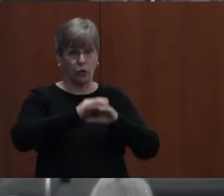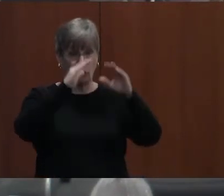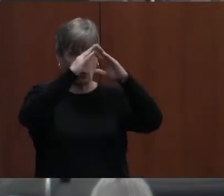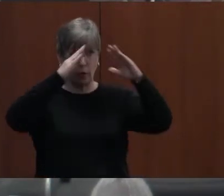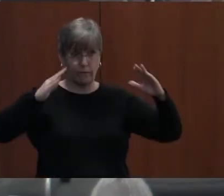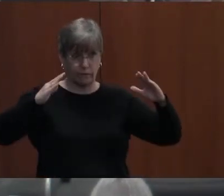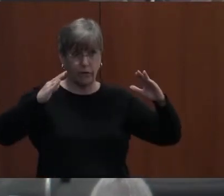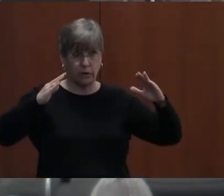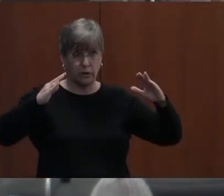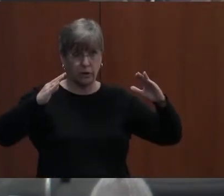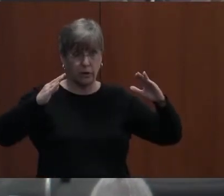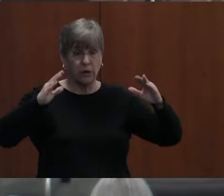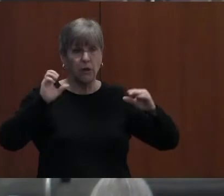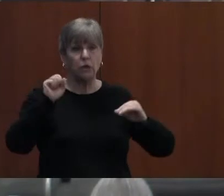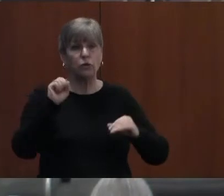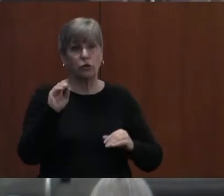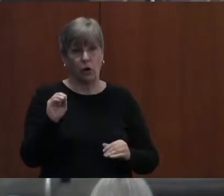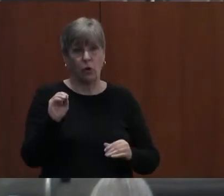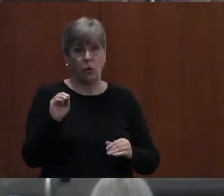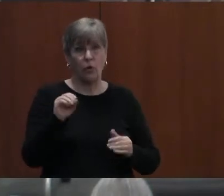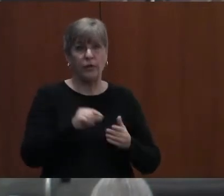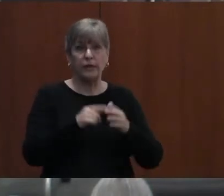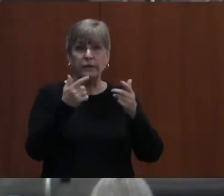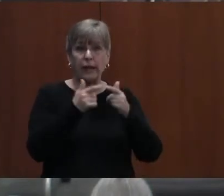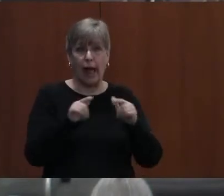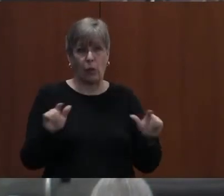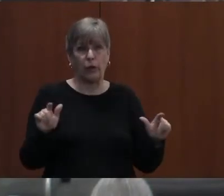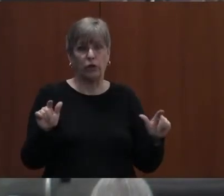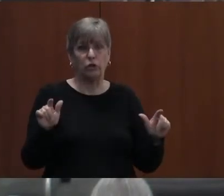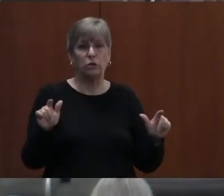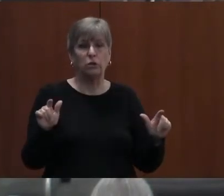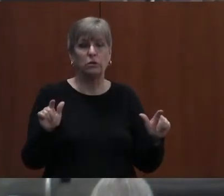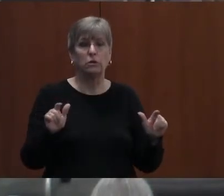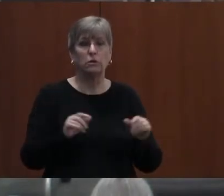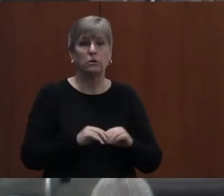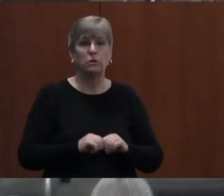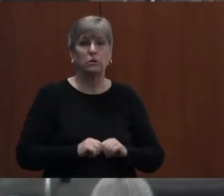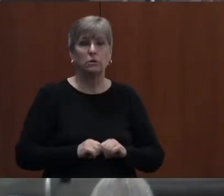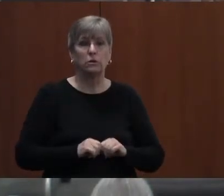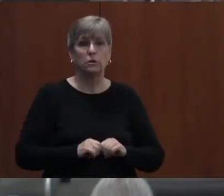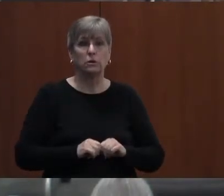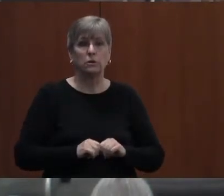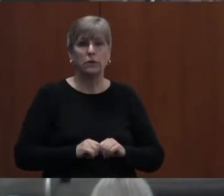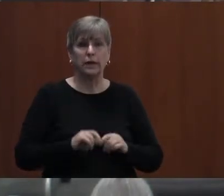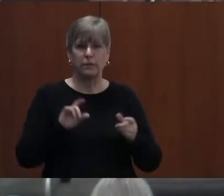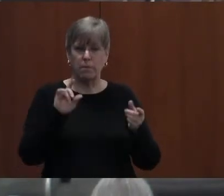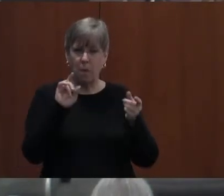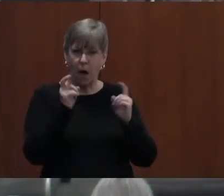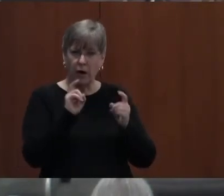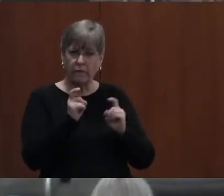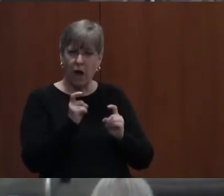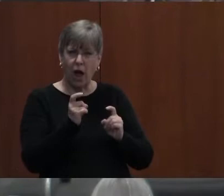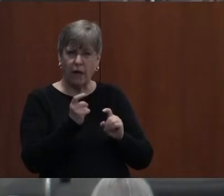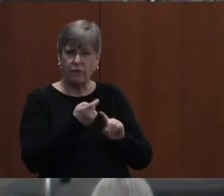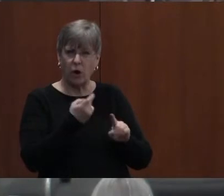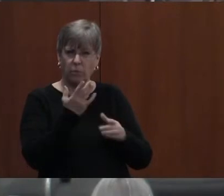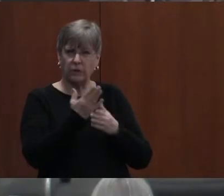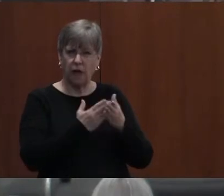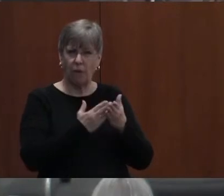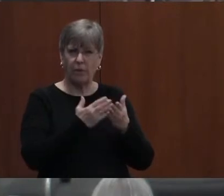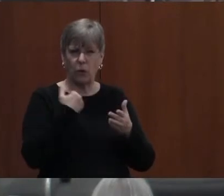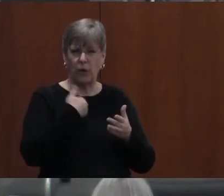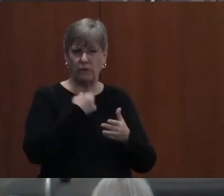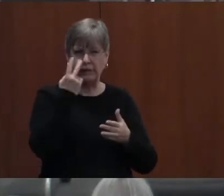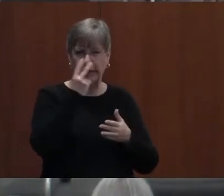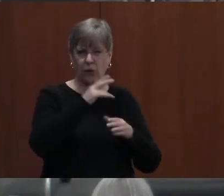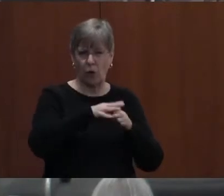And so this language is pretty much modified from some that we have seen along the